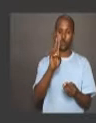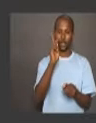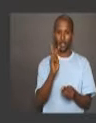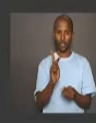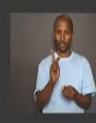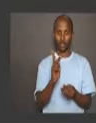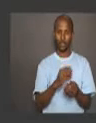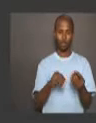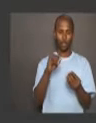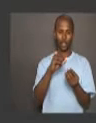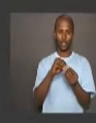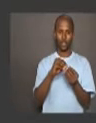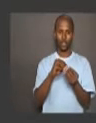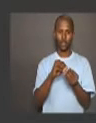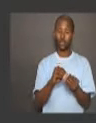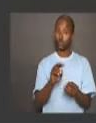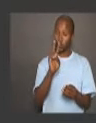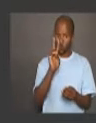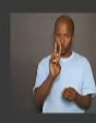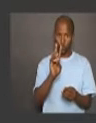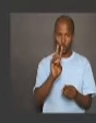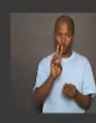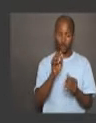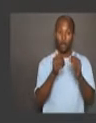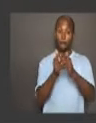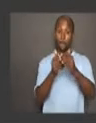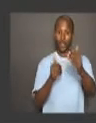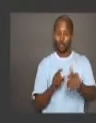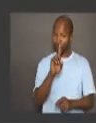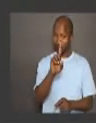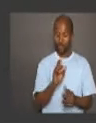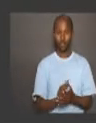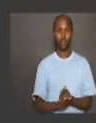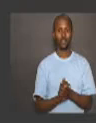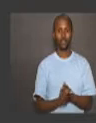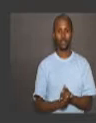2k plus 2 minus 1.